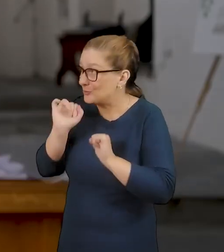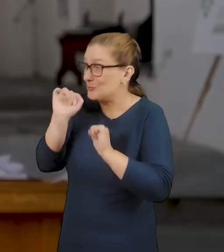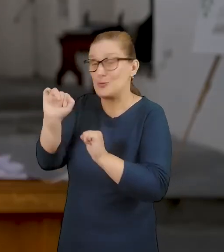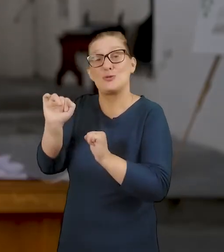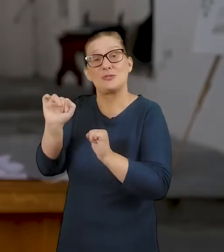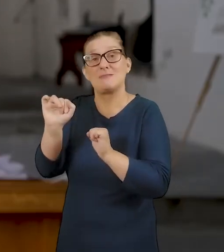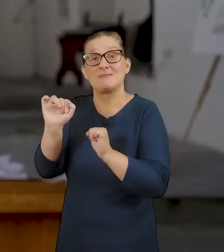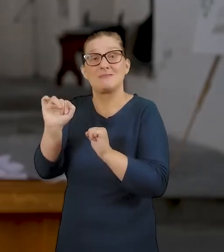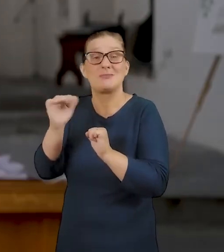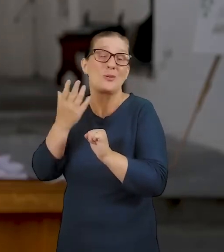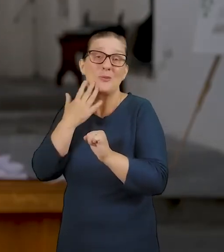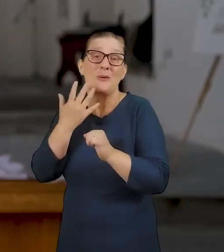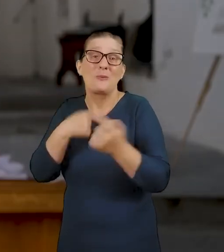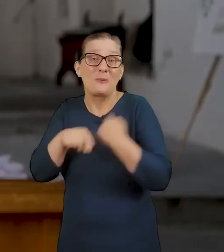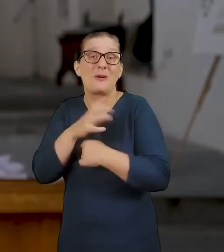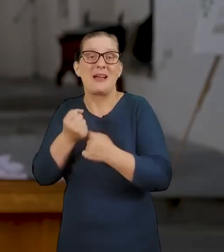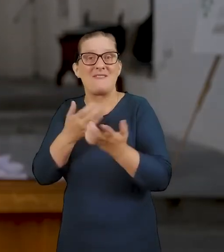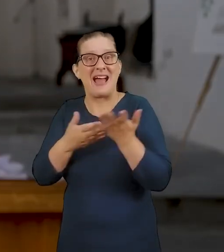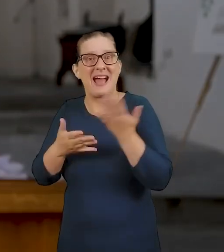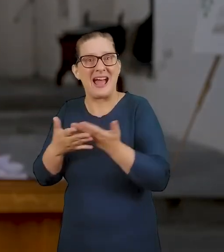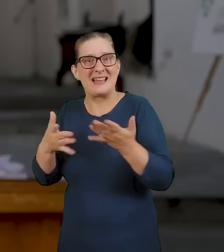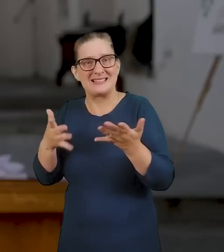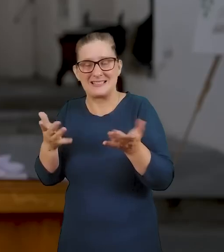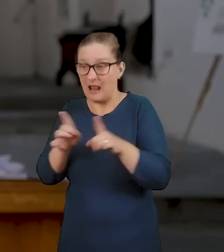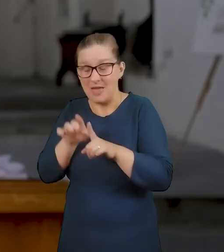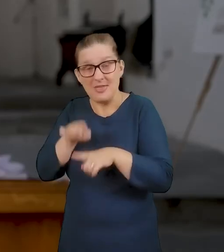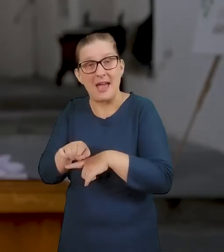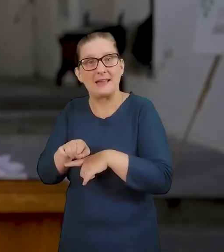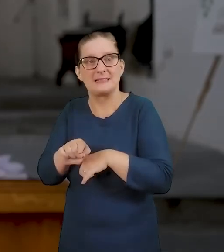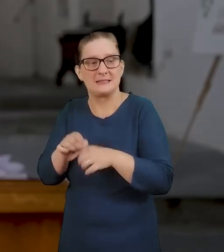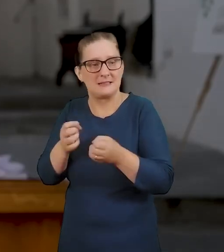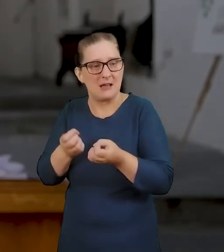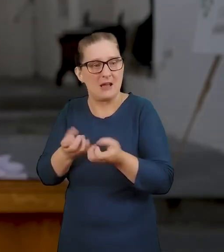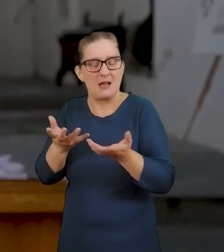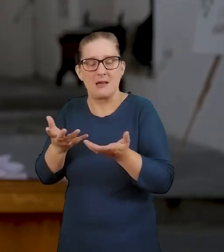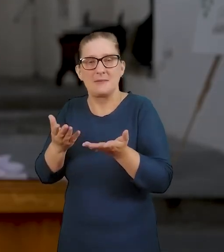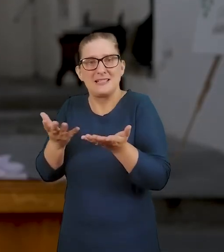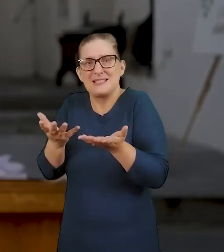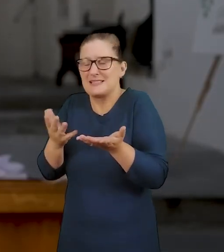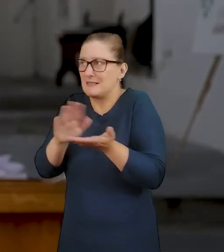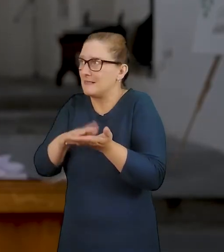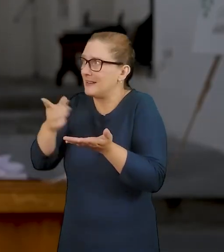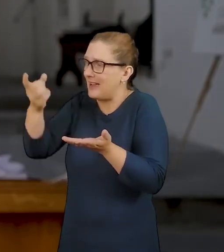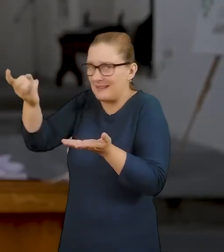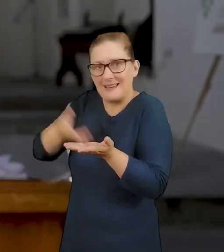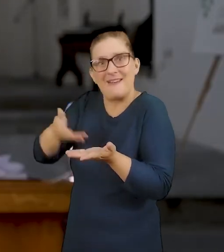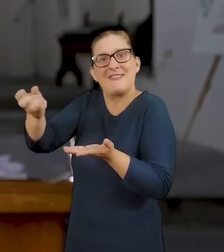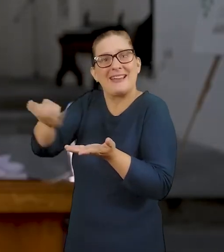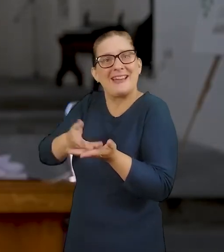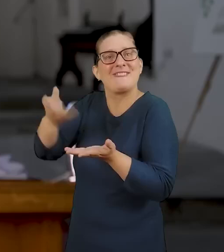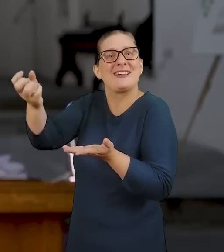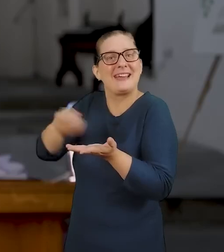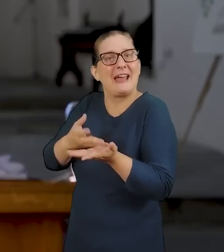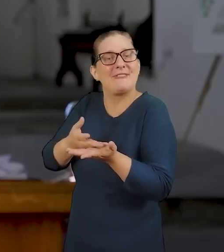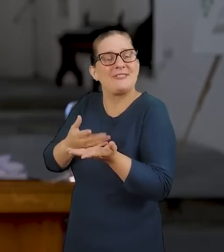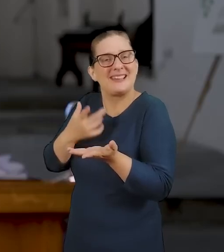anyway, even my own life. And when we have hands like this, perhaps it gives us room for Jesus to put in other